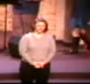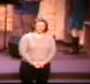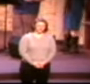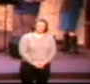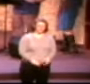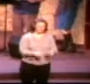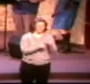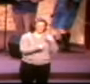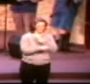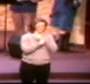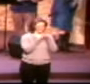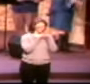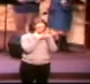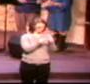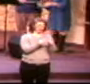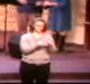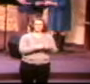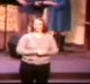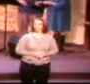As we continue to transition